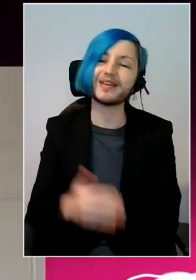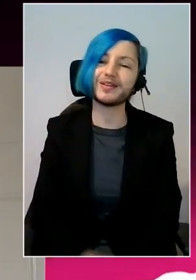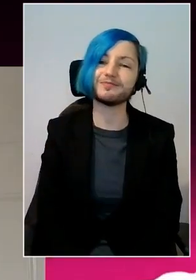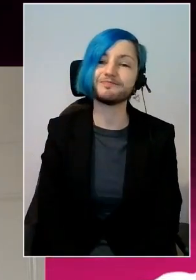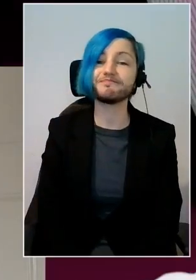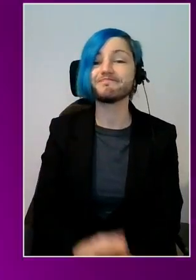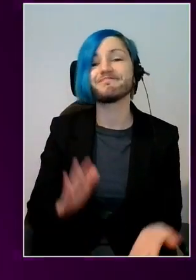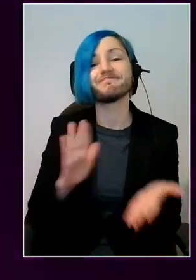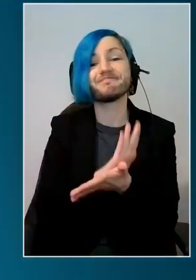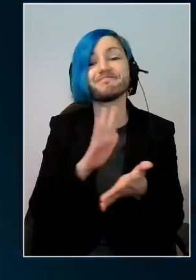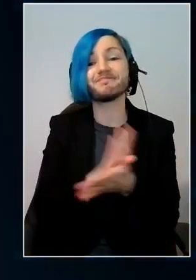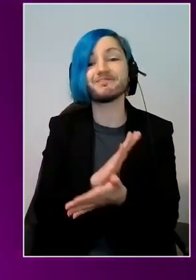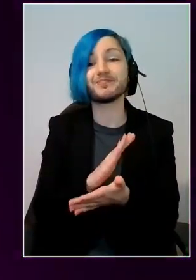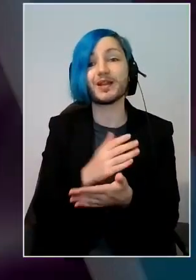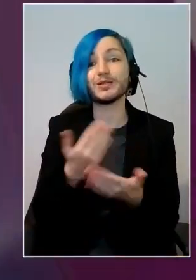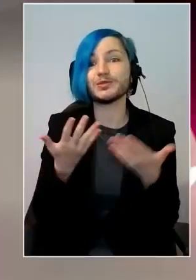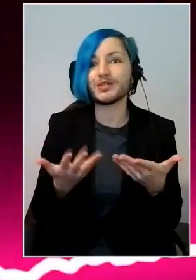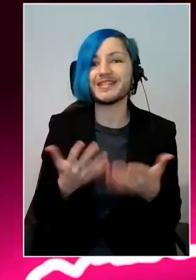today's ceremony.